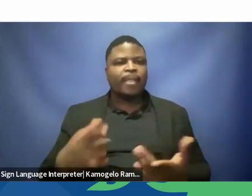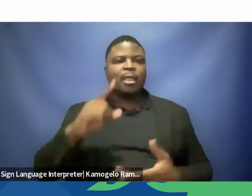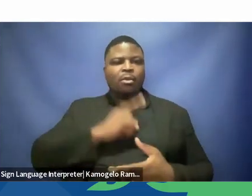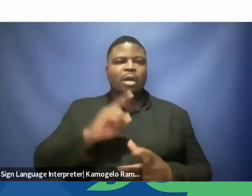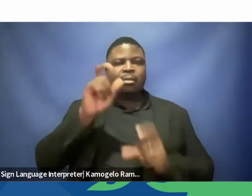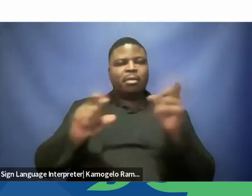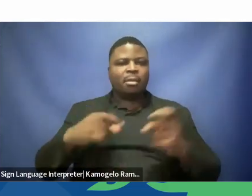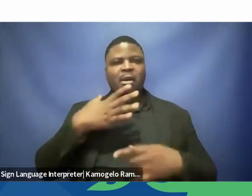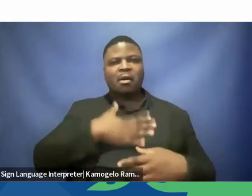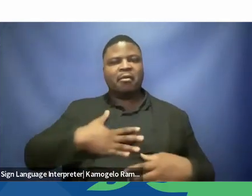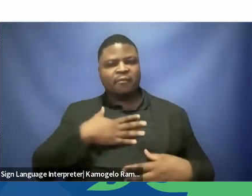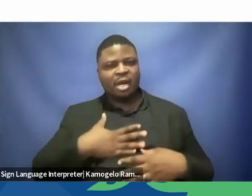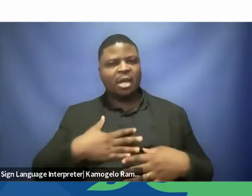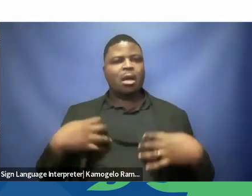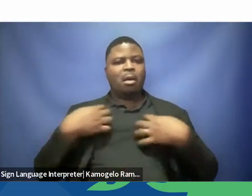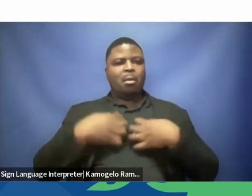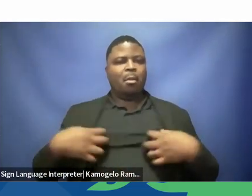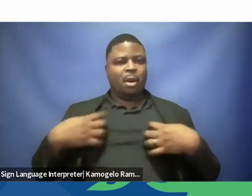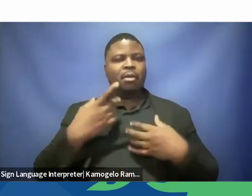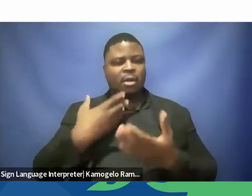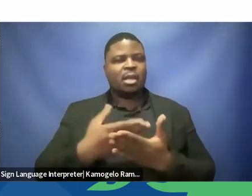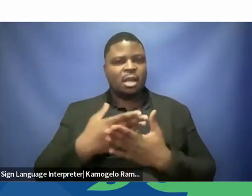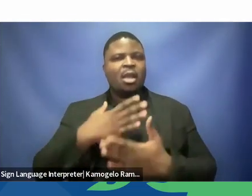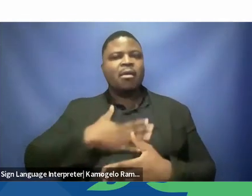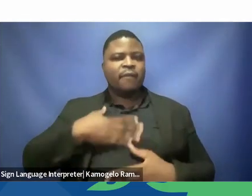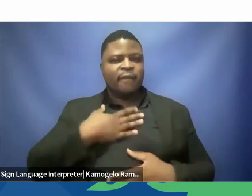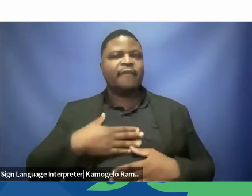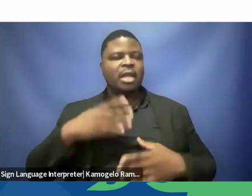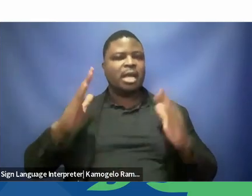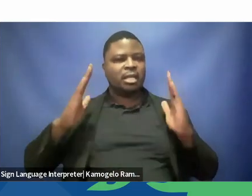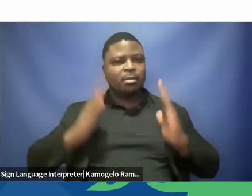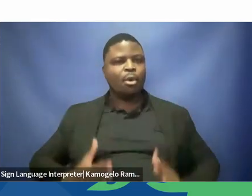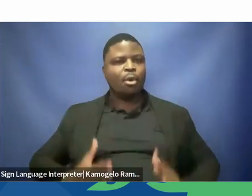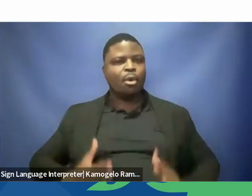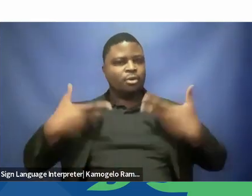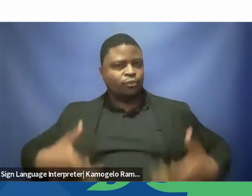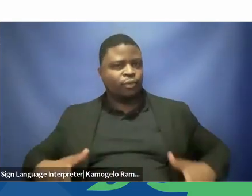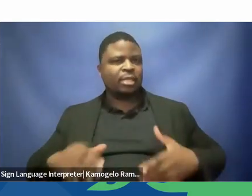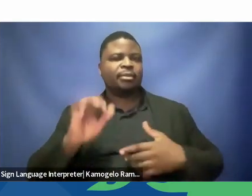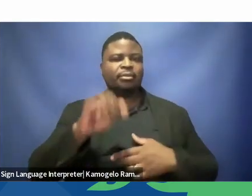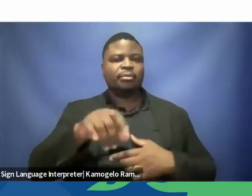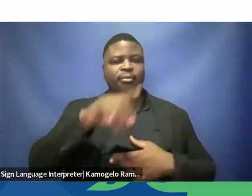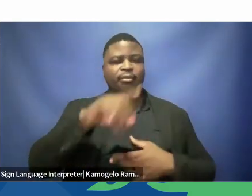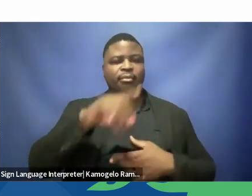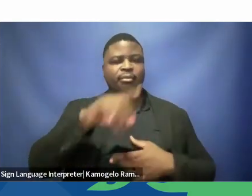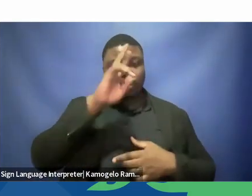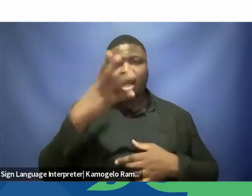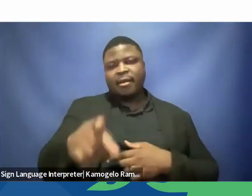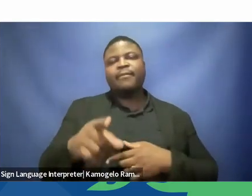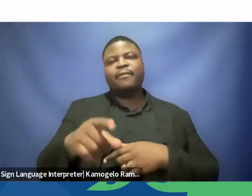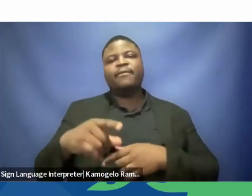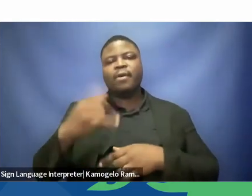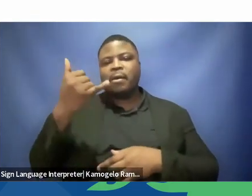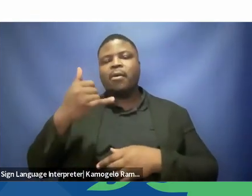the euphoric feeling. The poppers may help them relax a bit. So the different drugs have a different effect on the